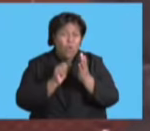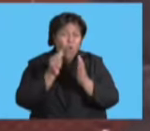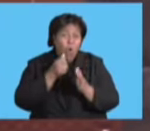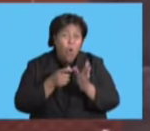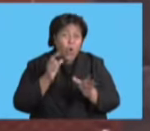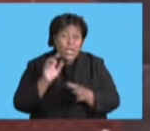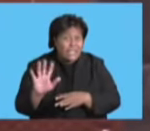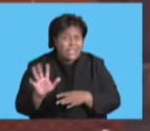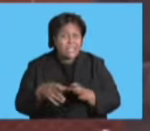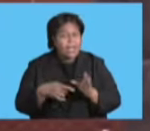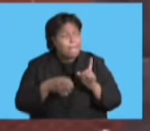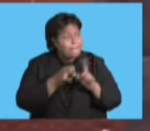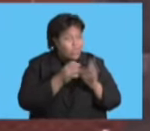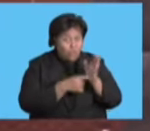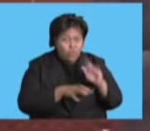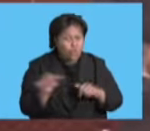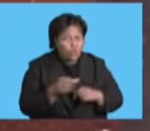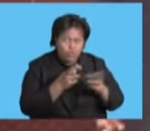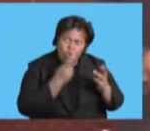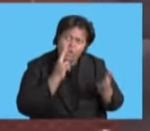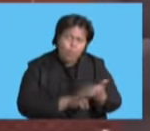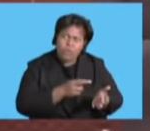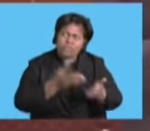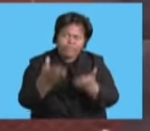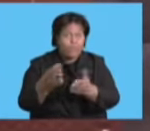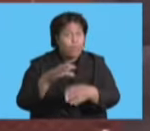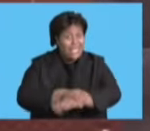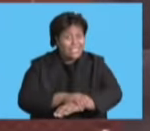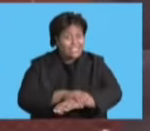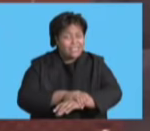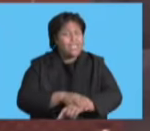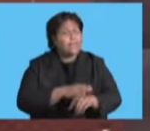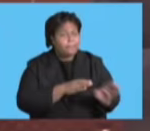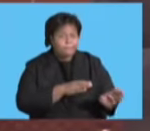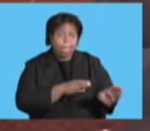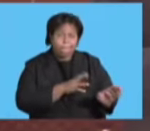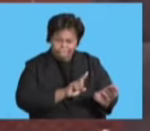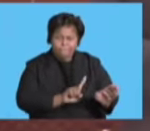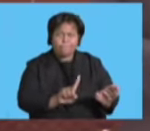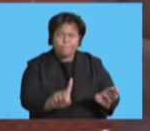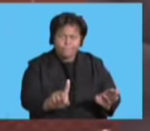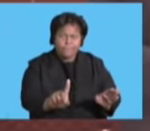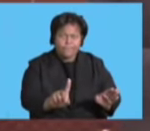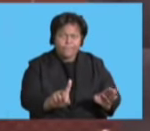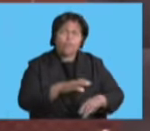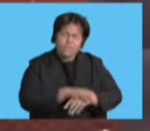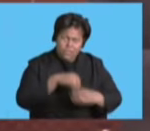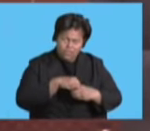the matter to relevant authorities, he then, Mr. Speaker, Delhi went to the Tongo police